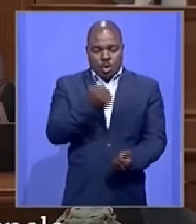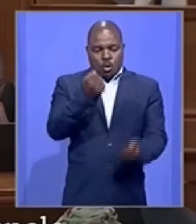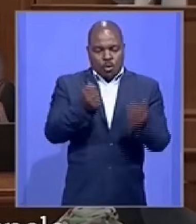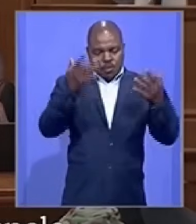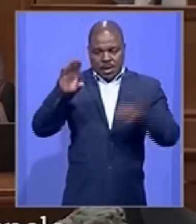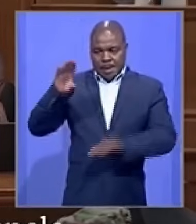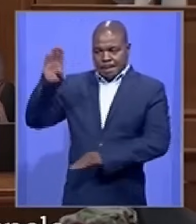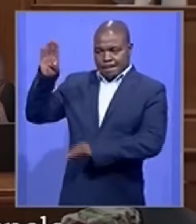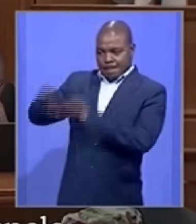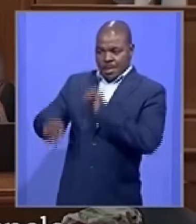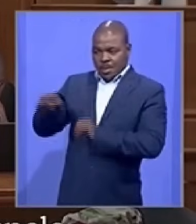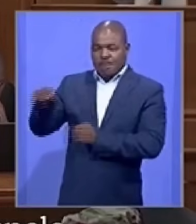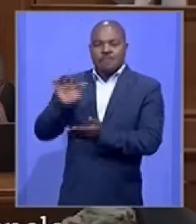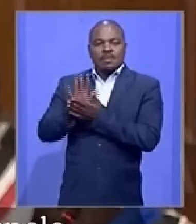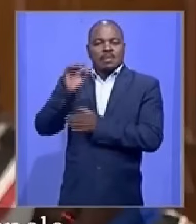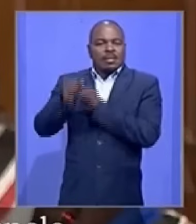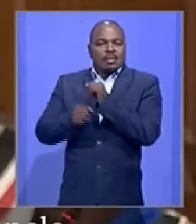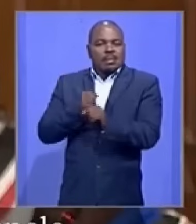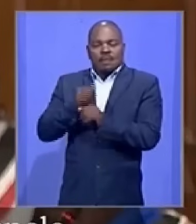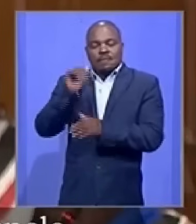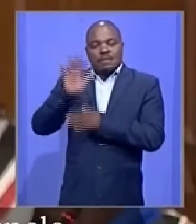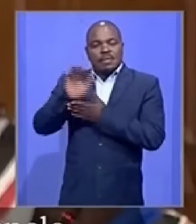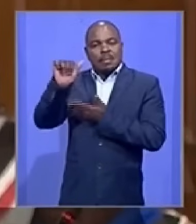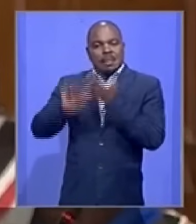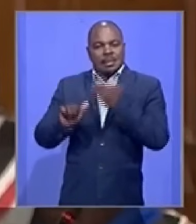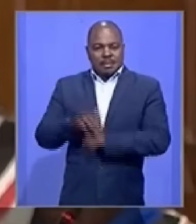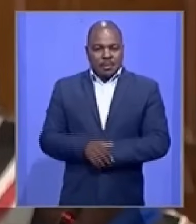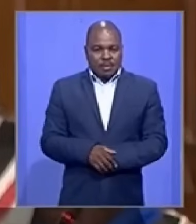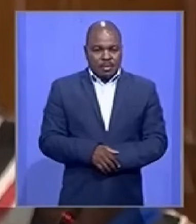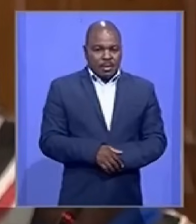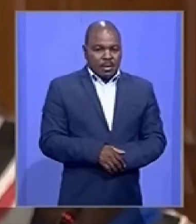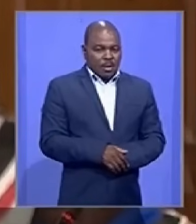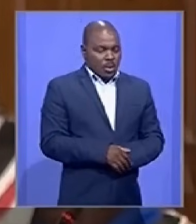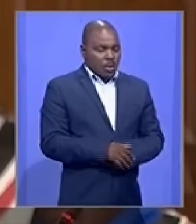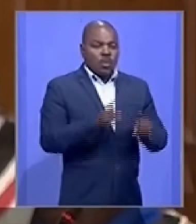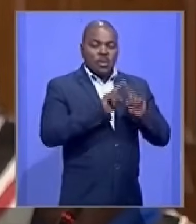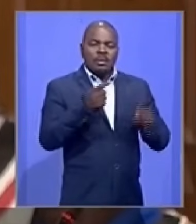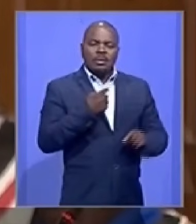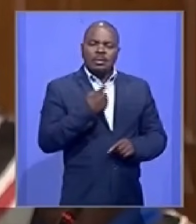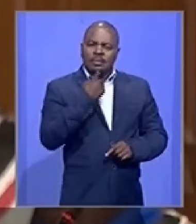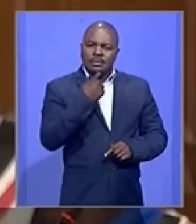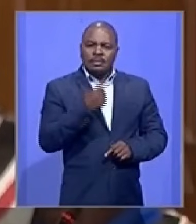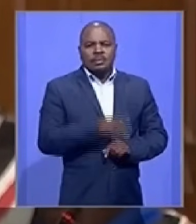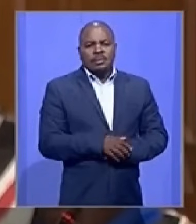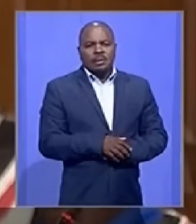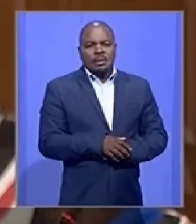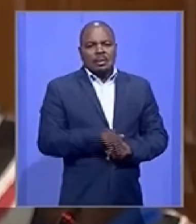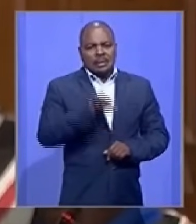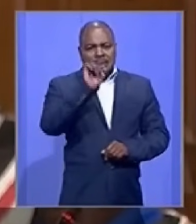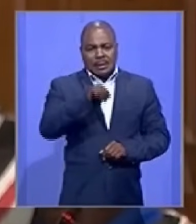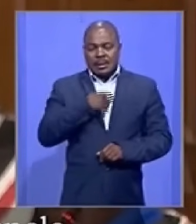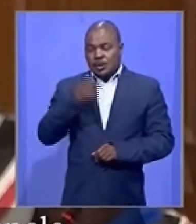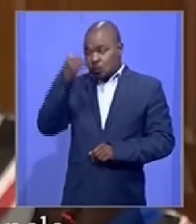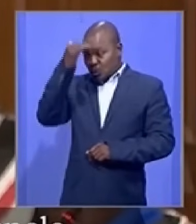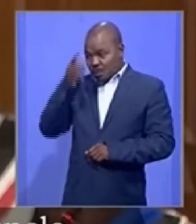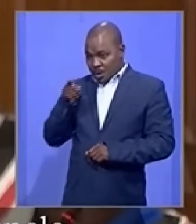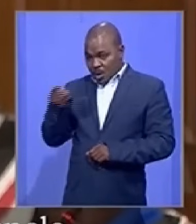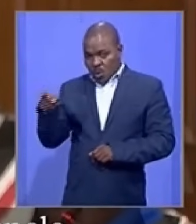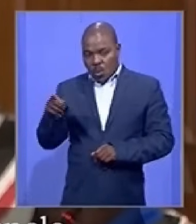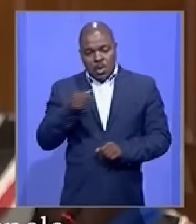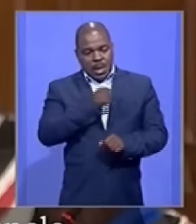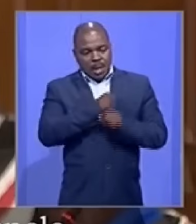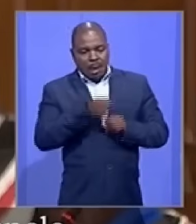ya dikgwedi tse 15. The effect of that remission, we would say, obviously, has resulted in Mr. Zuma not serving any